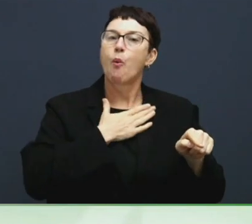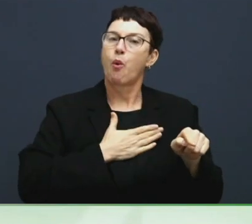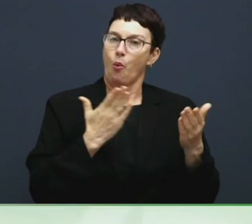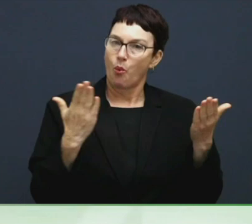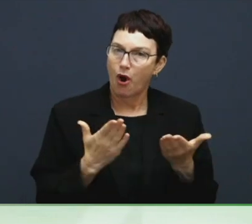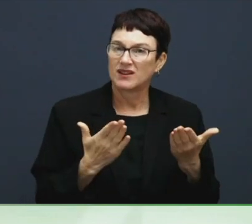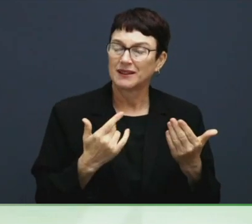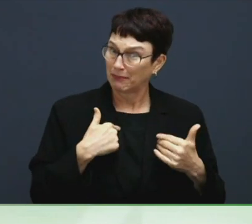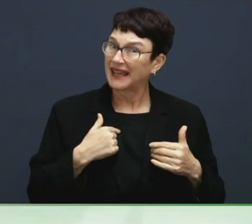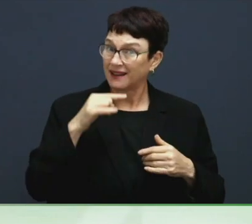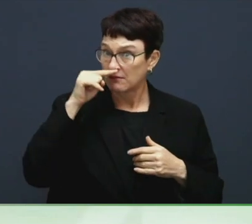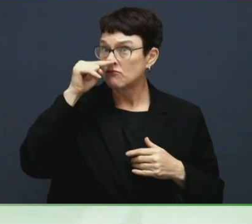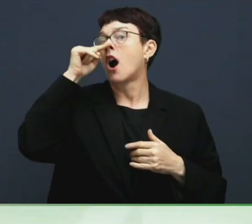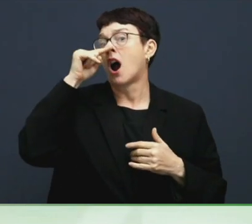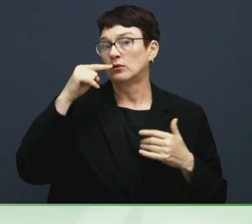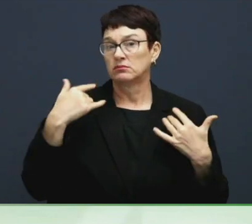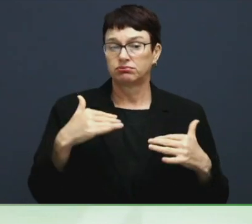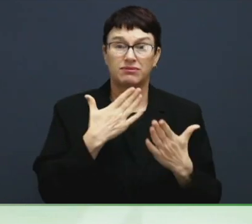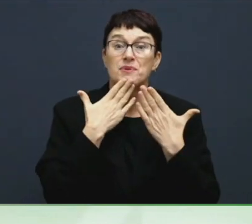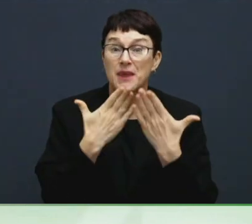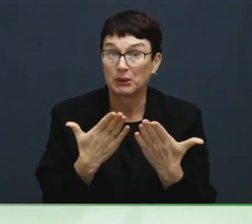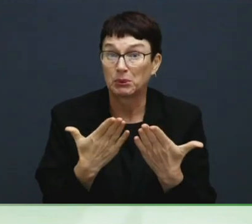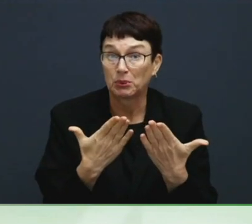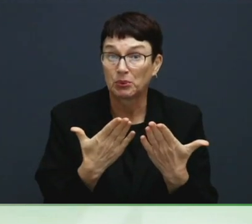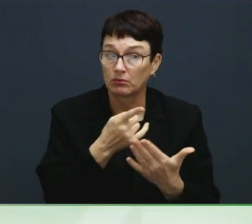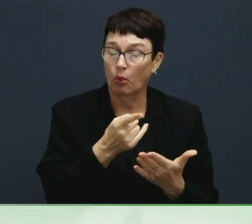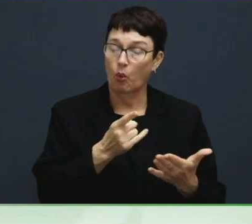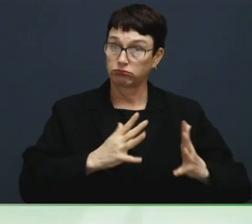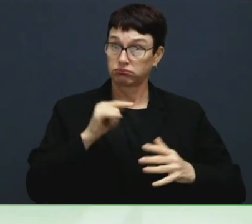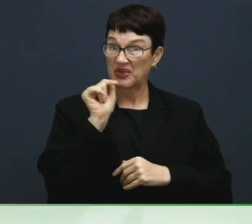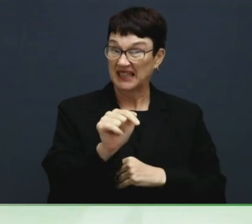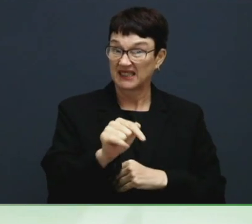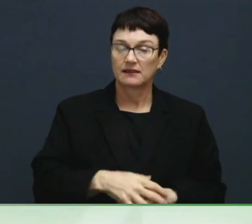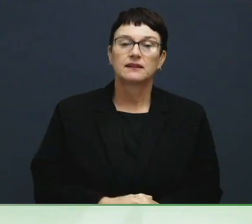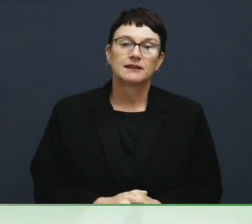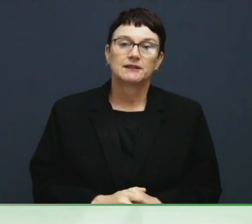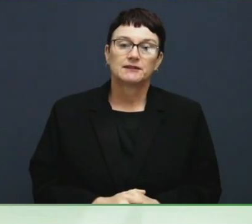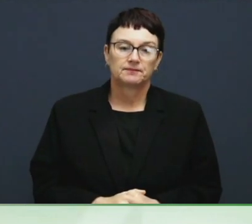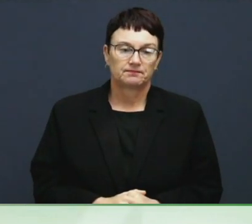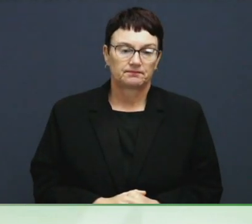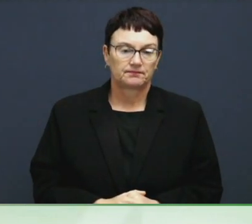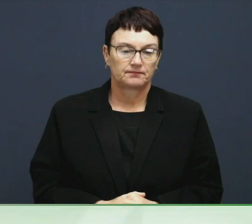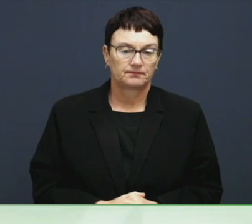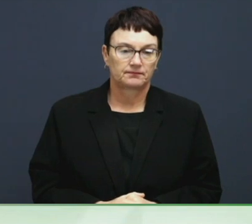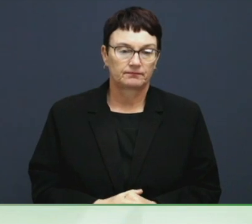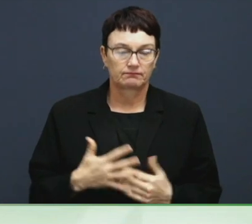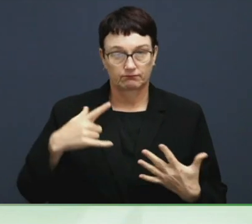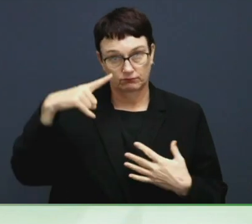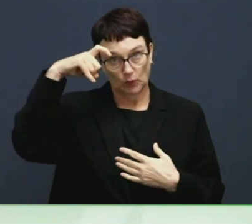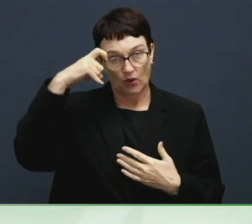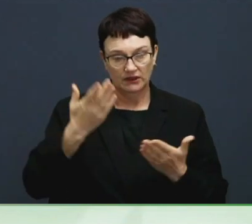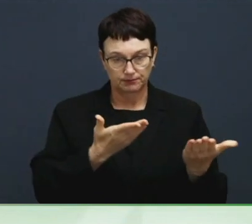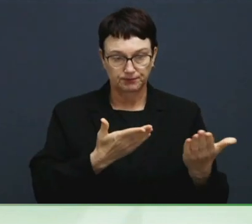This is Dr. Murray speaking. I think the basic point is if you make a product from